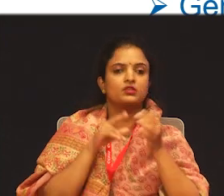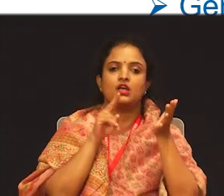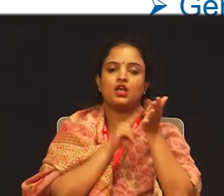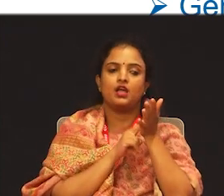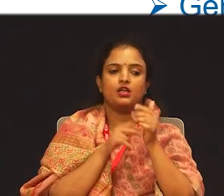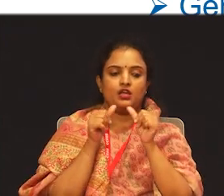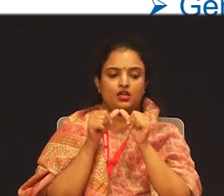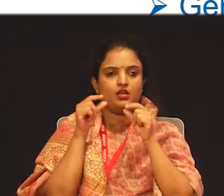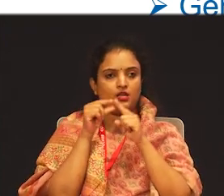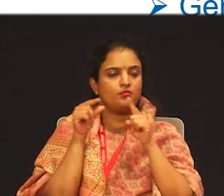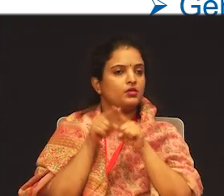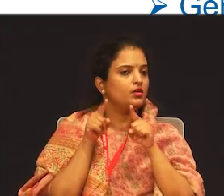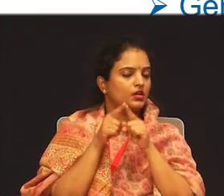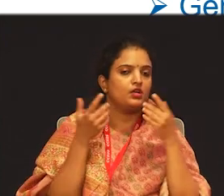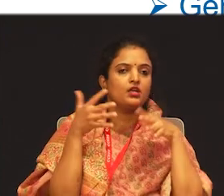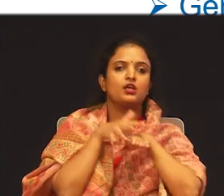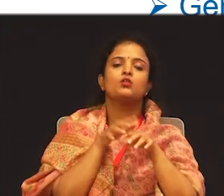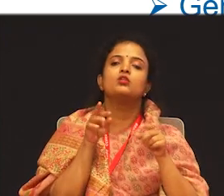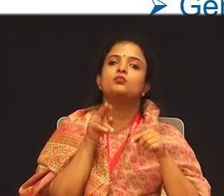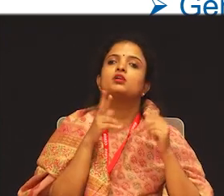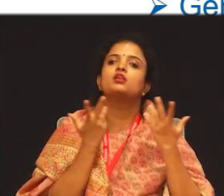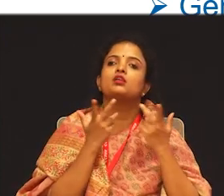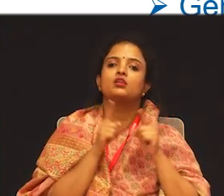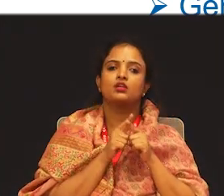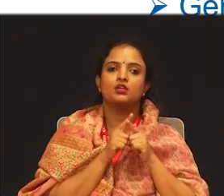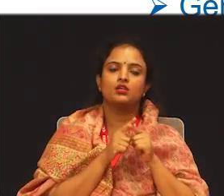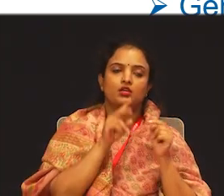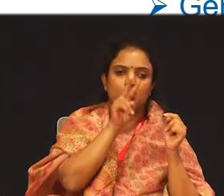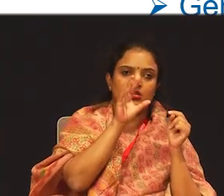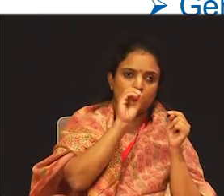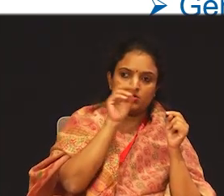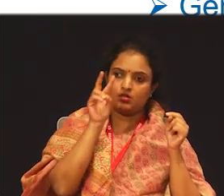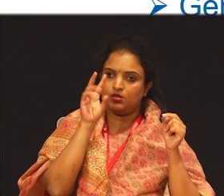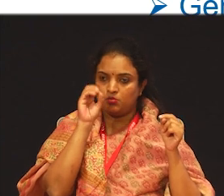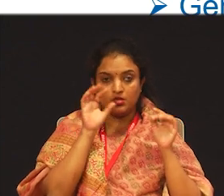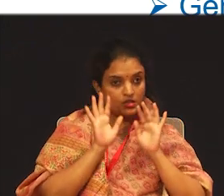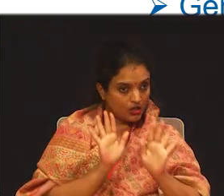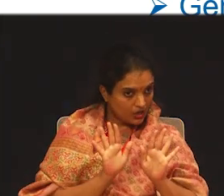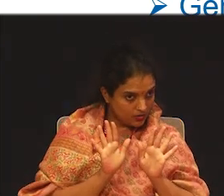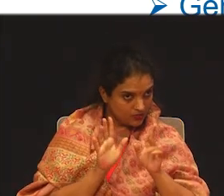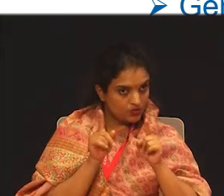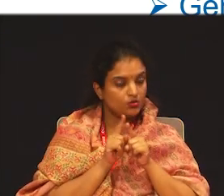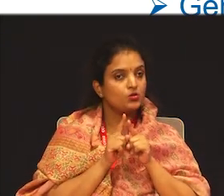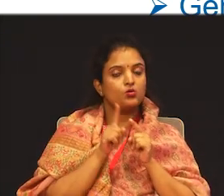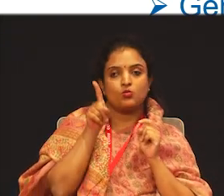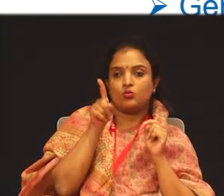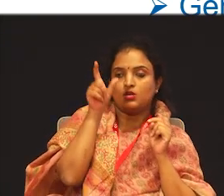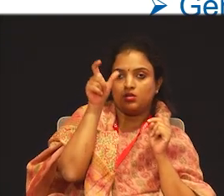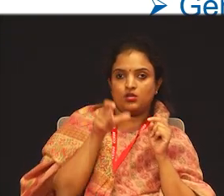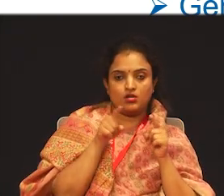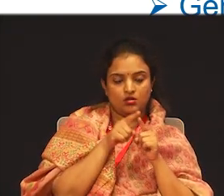say about inclusion? So NEP 2020 has done one thing which